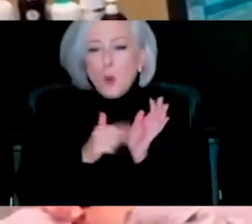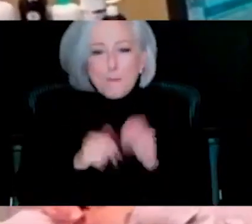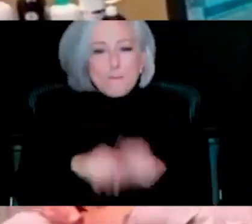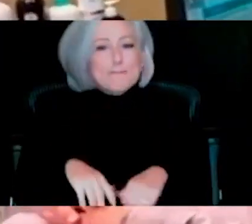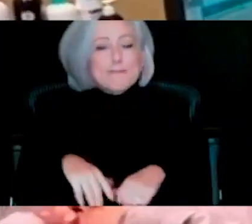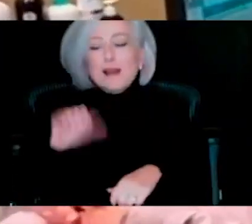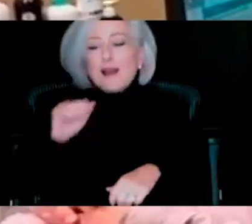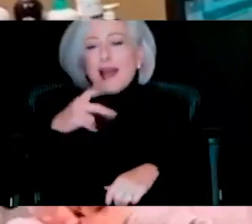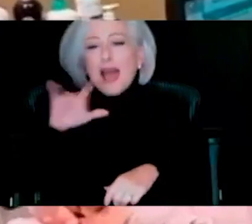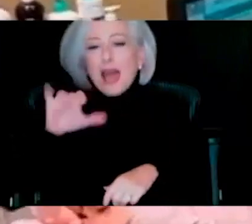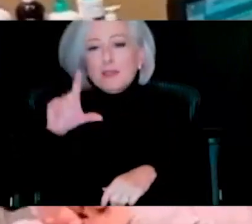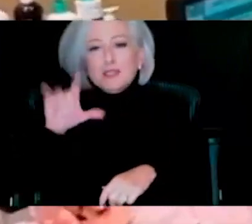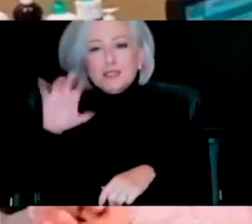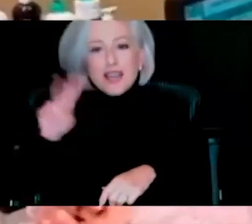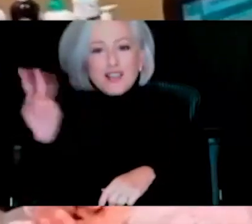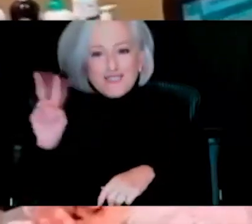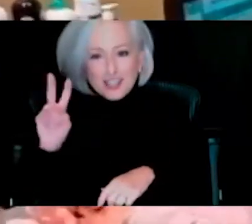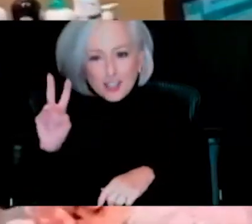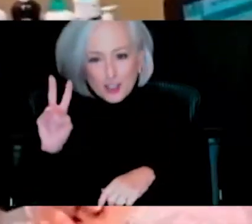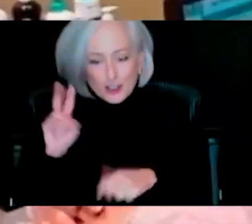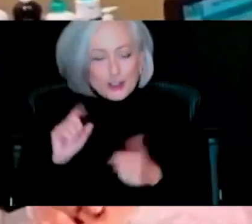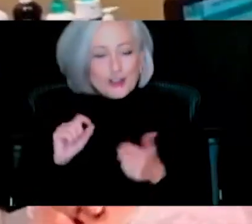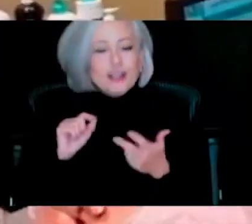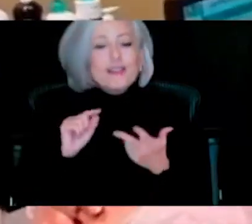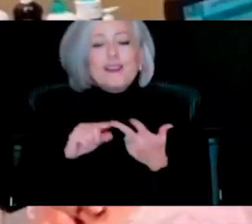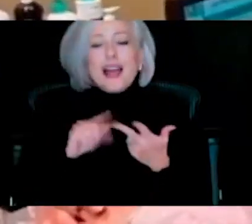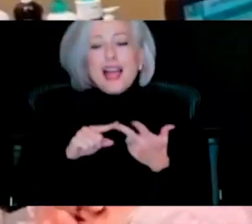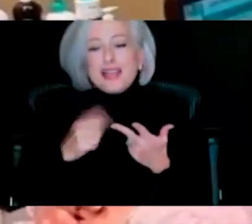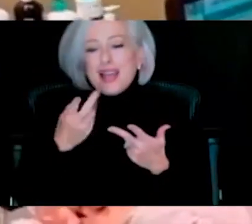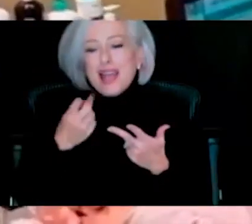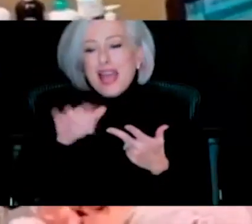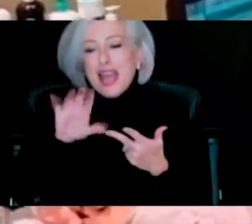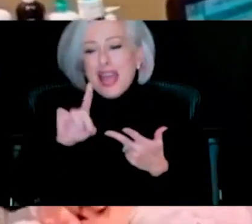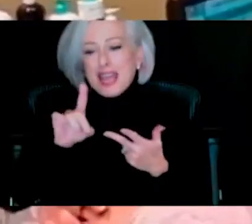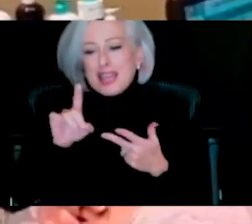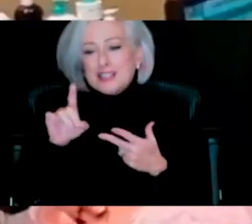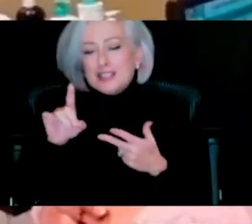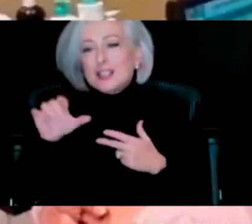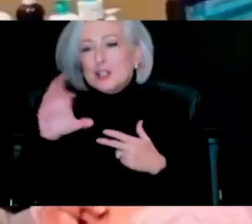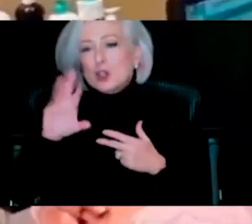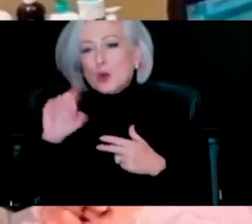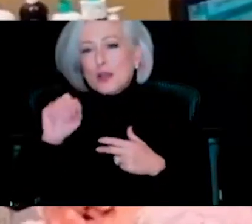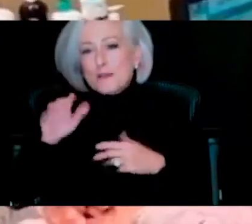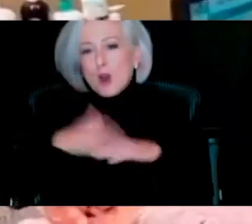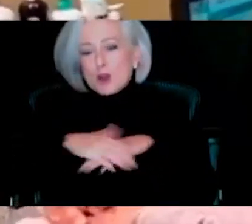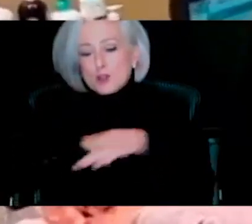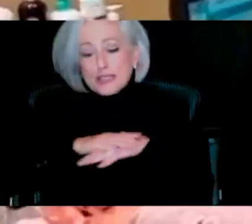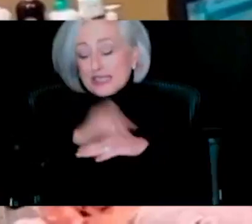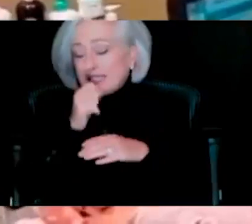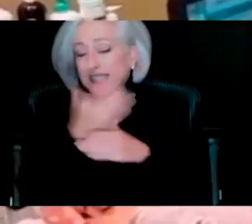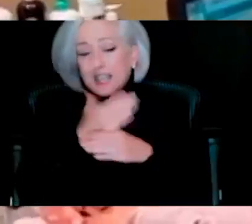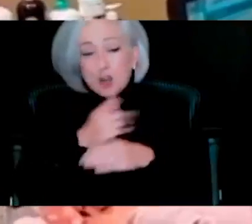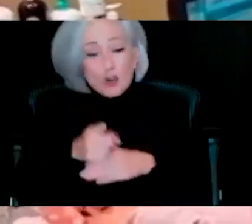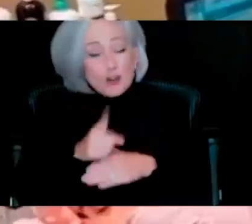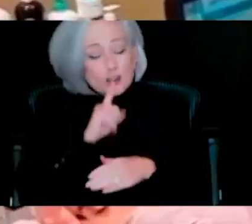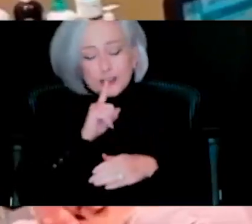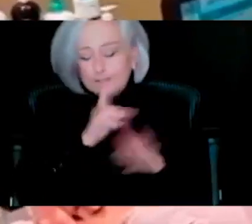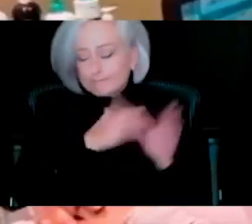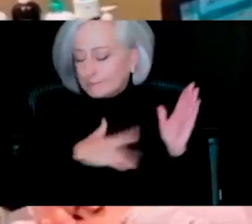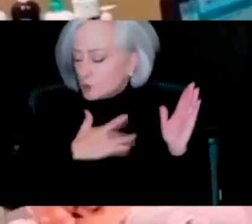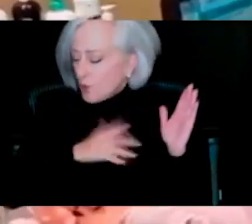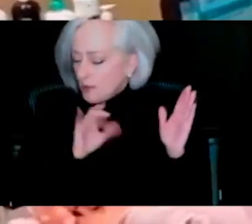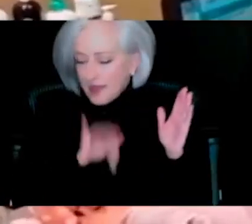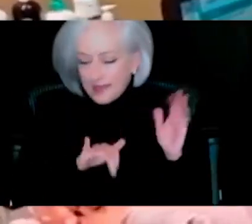cider vinegar, and then she just used like a hand cream on her skin. And it didn't irritate her, and she swore by it. But,